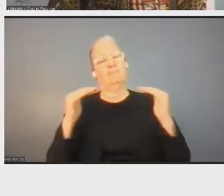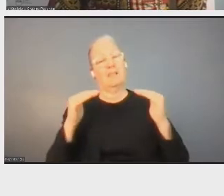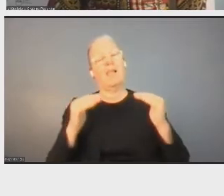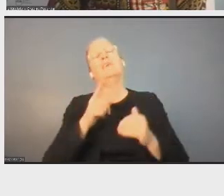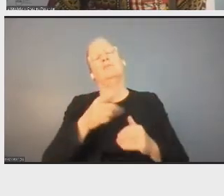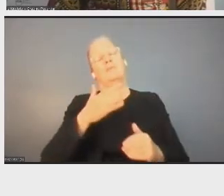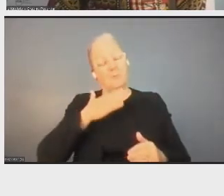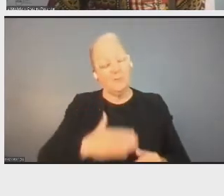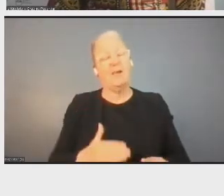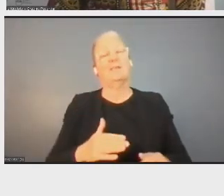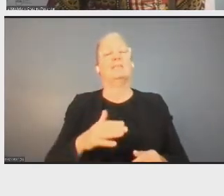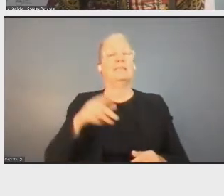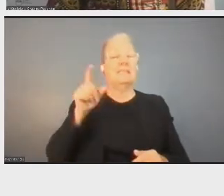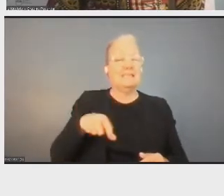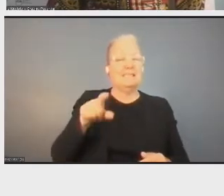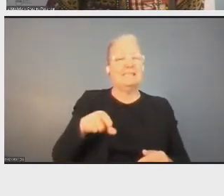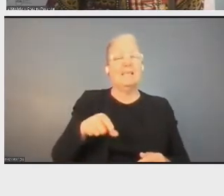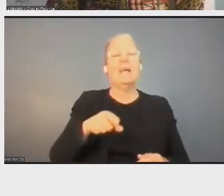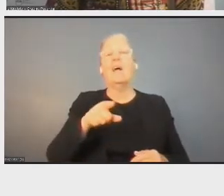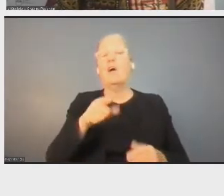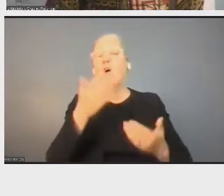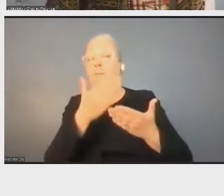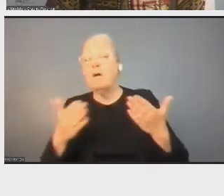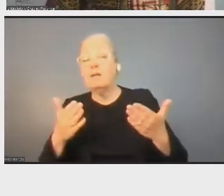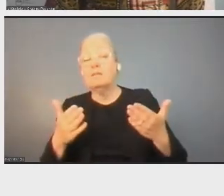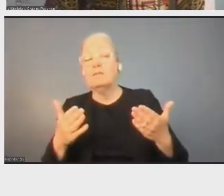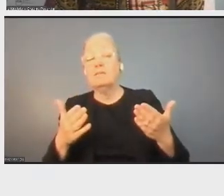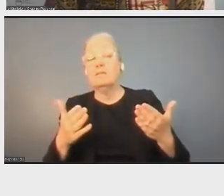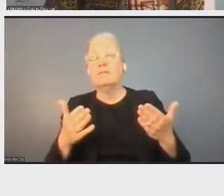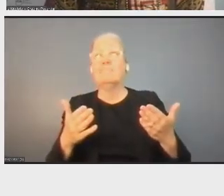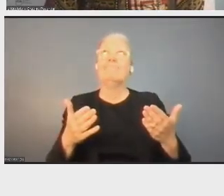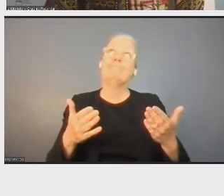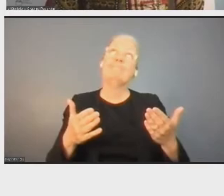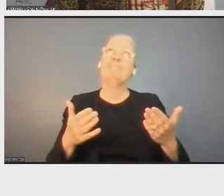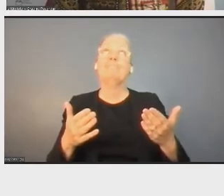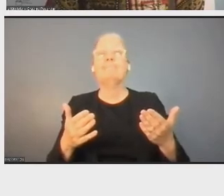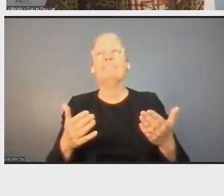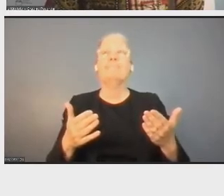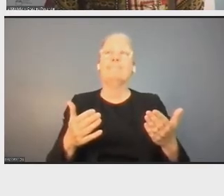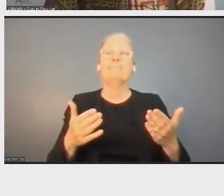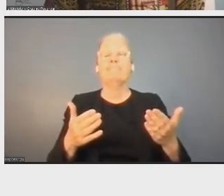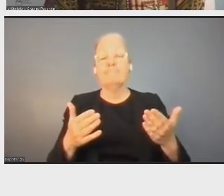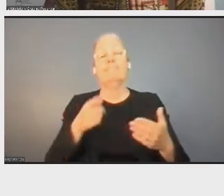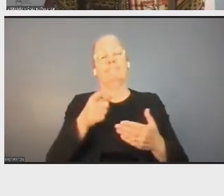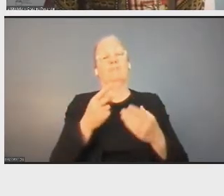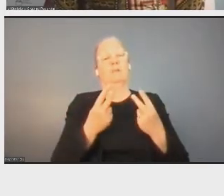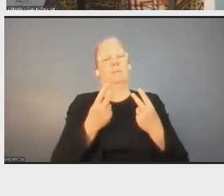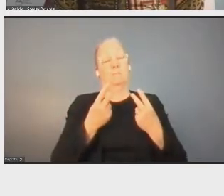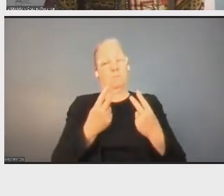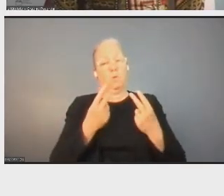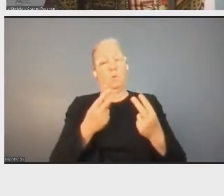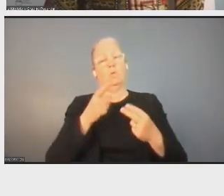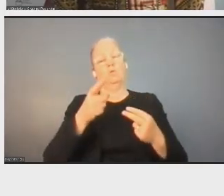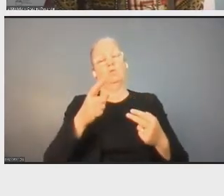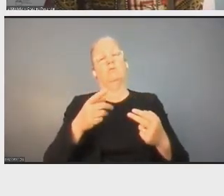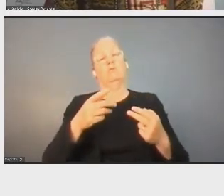sure that there are elements that are crucial to put into place in both the